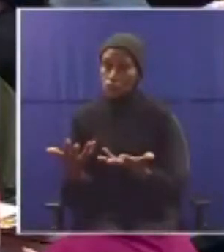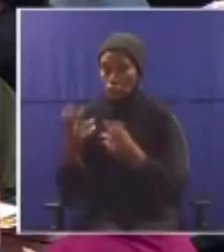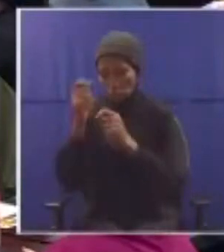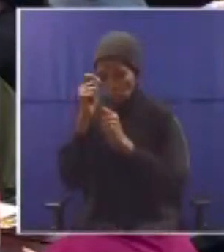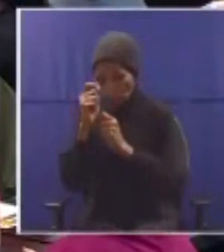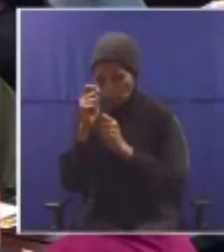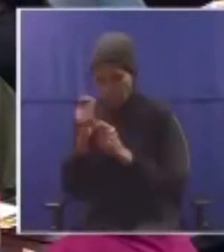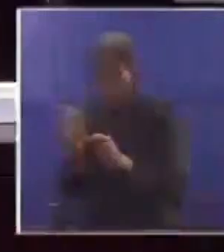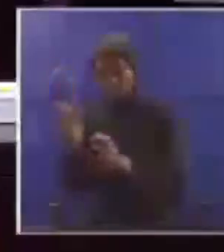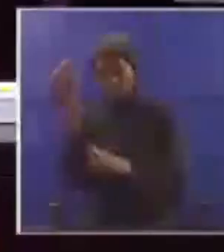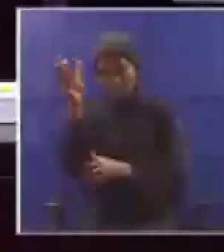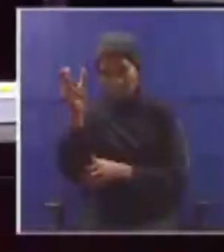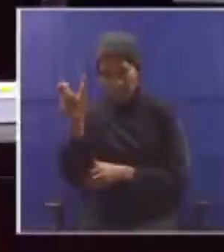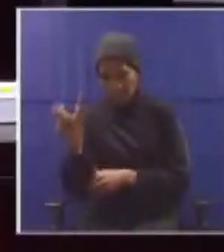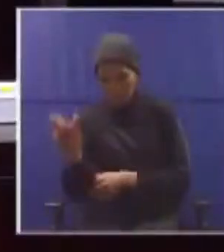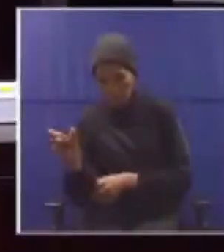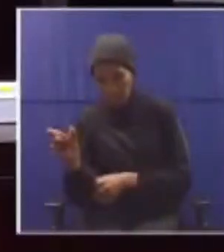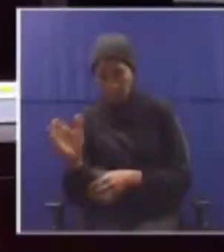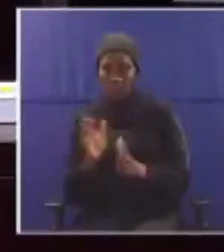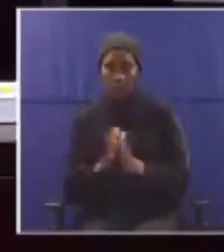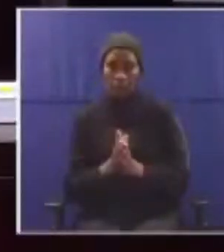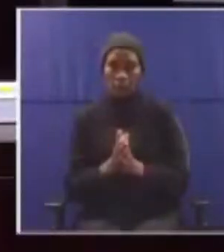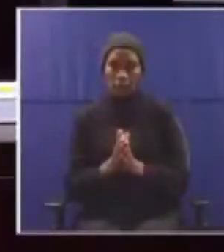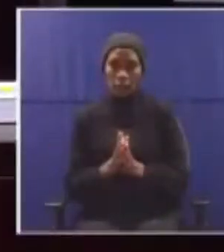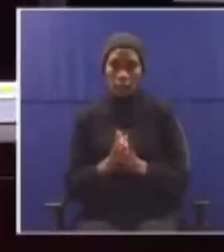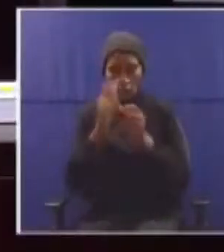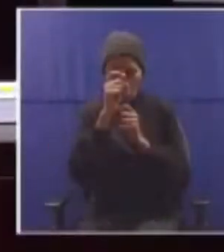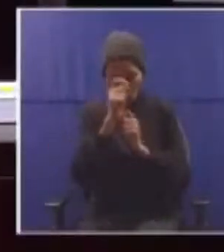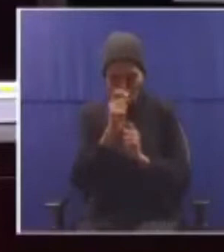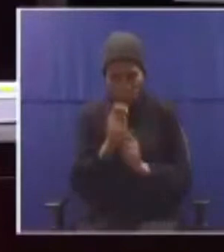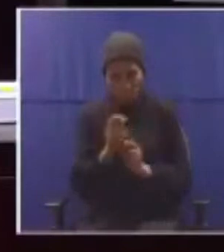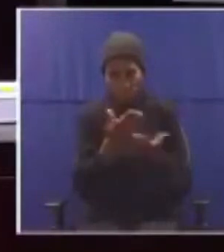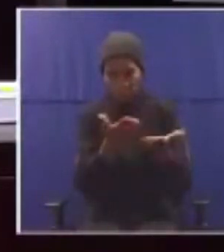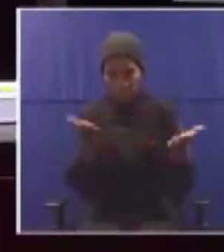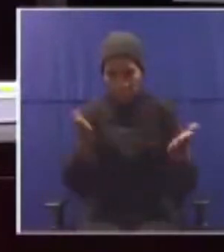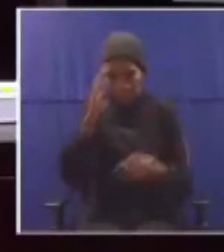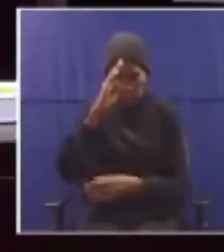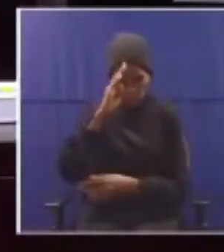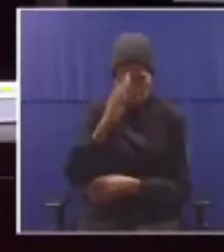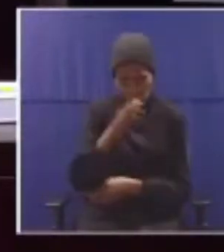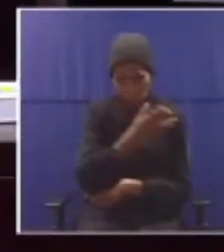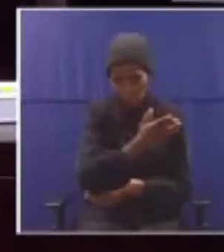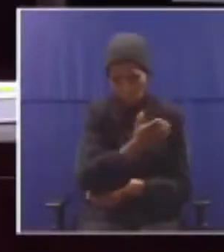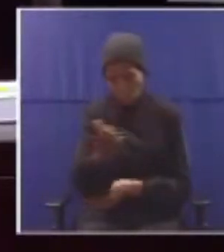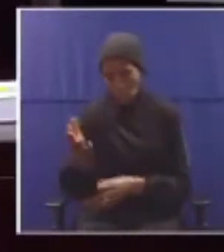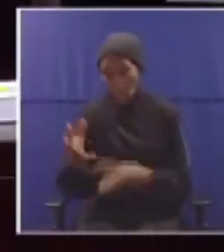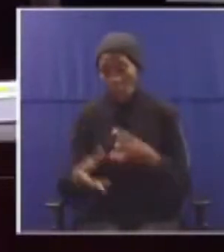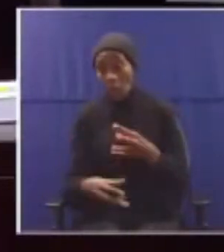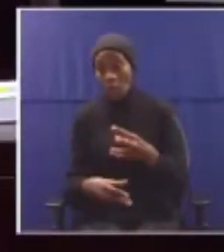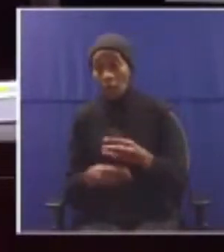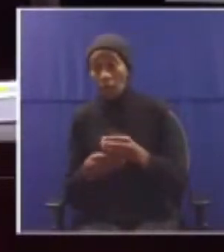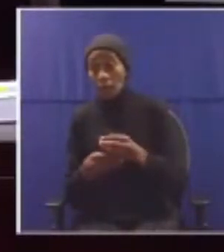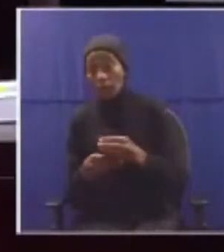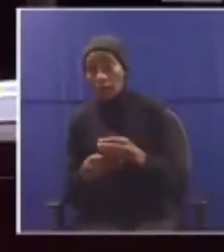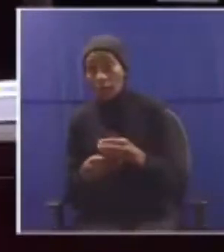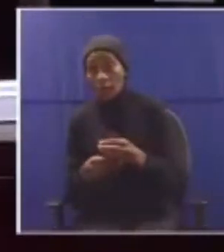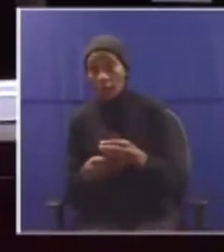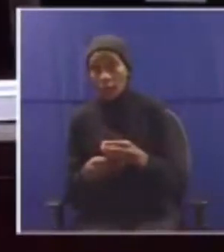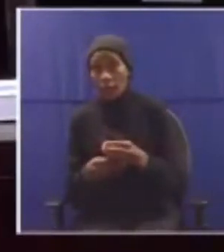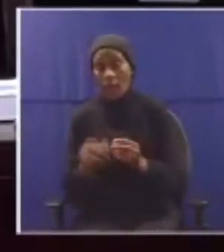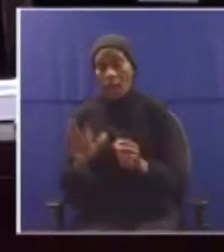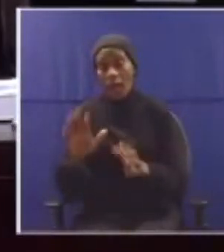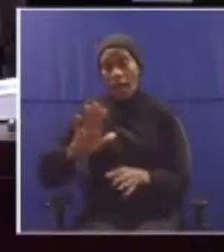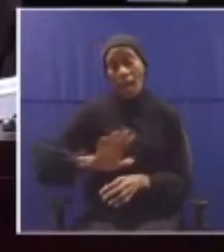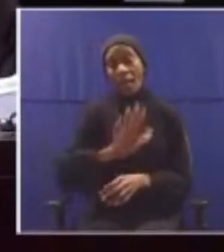Honorable Speaker, honorable members, good afternoon and happy Africa